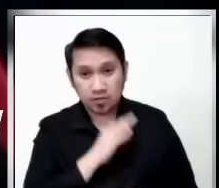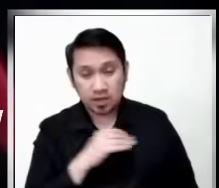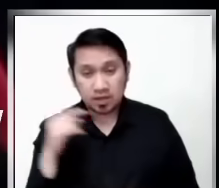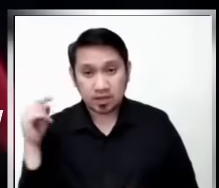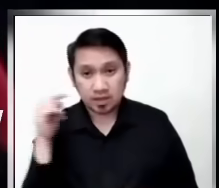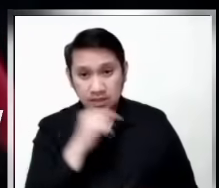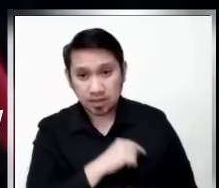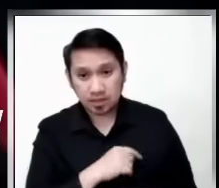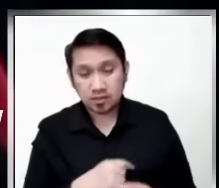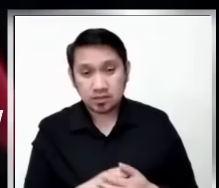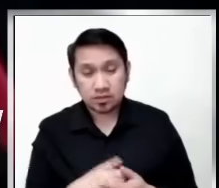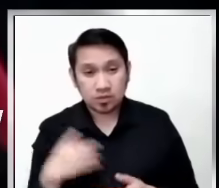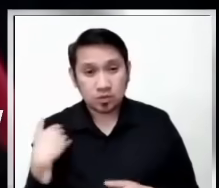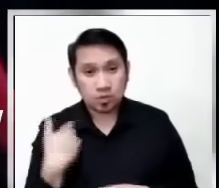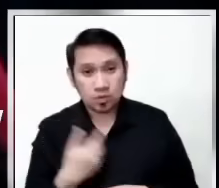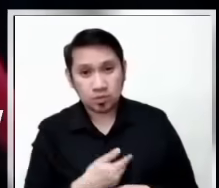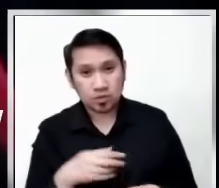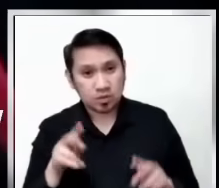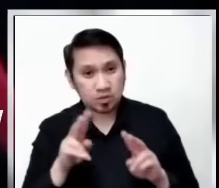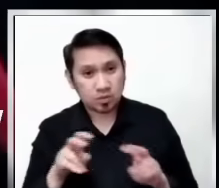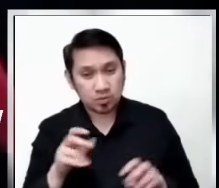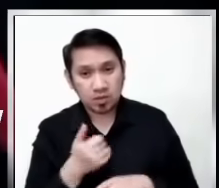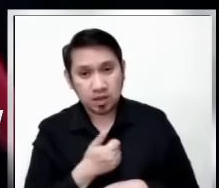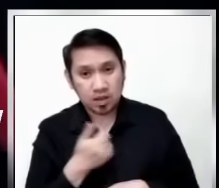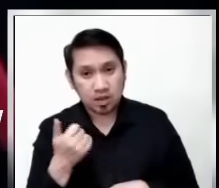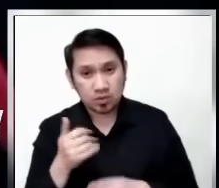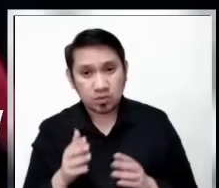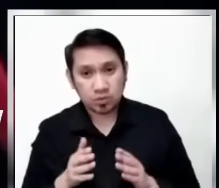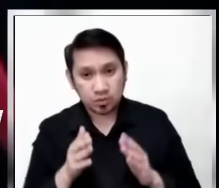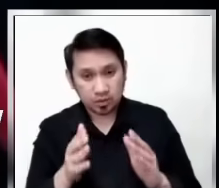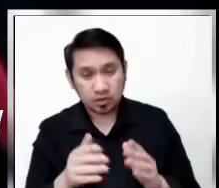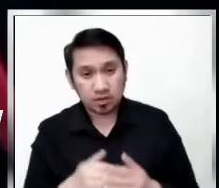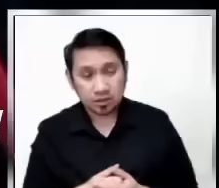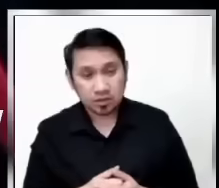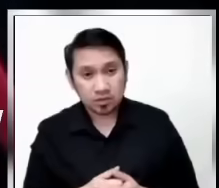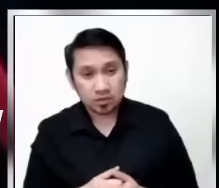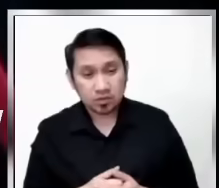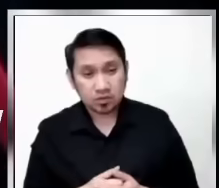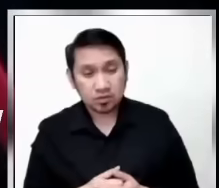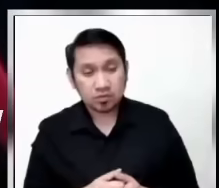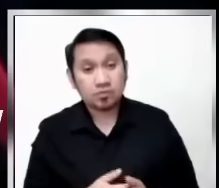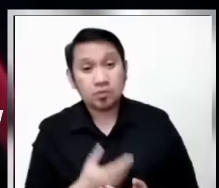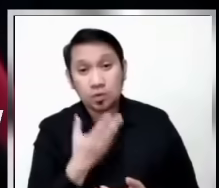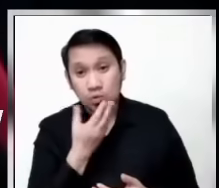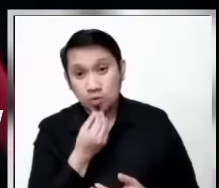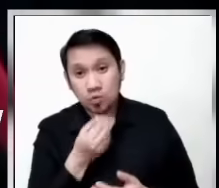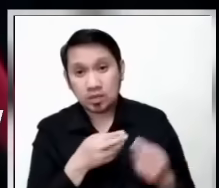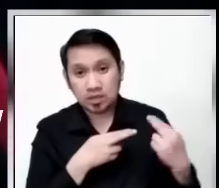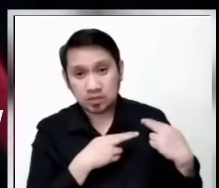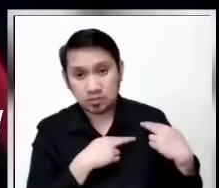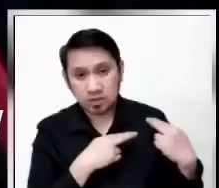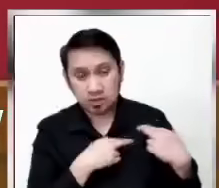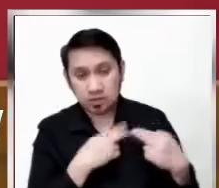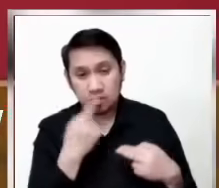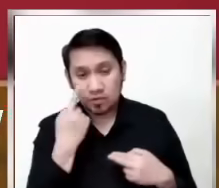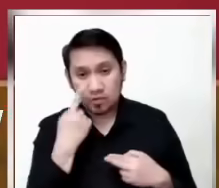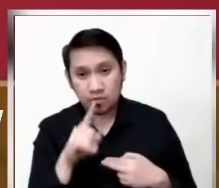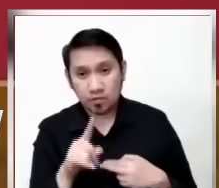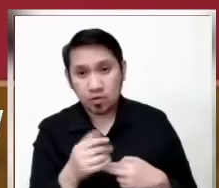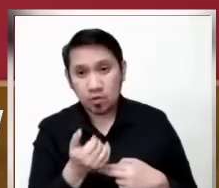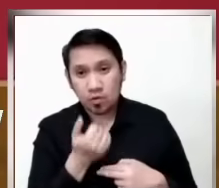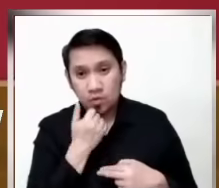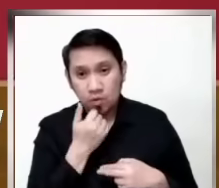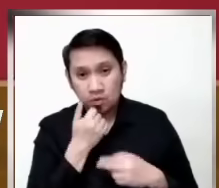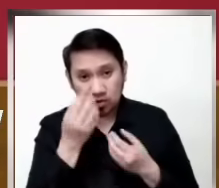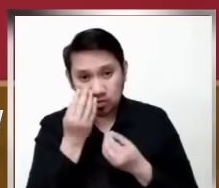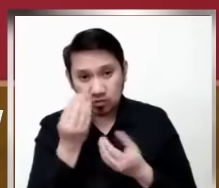Furthermore, we are exploring other options to hold accountable those responsible for this smear campaign. Ang